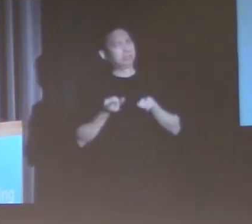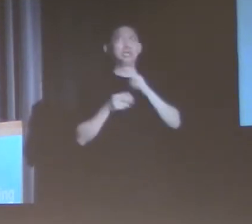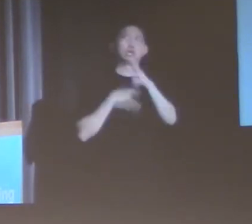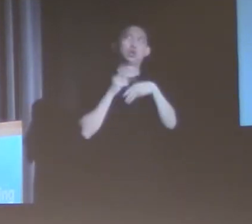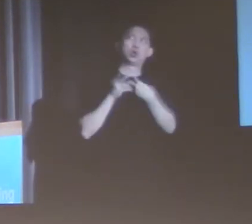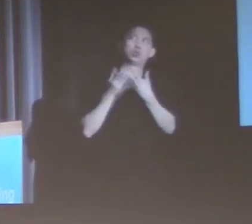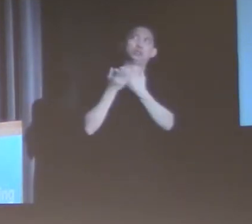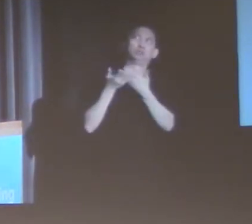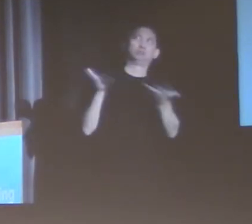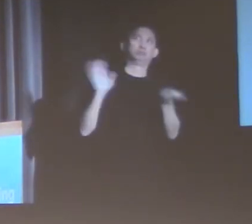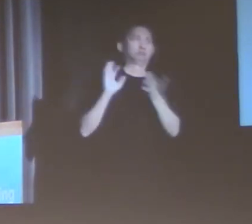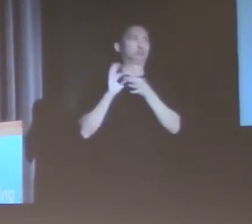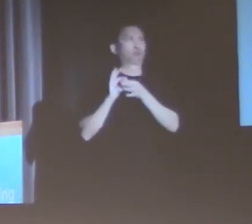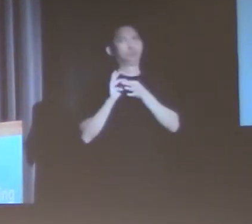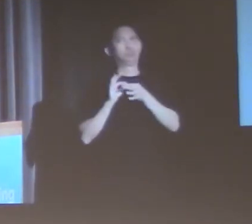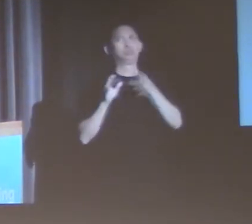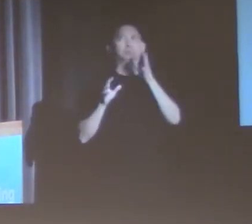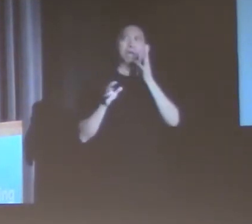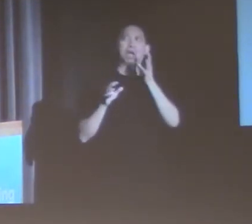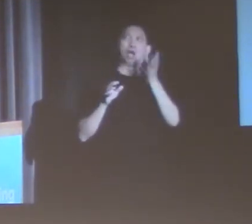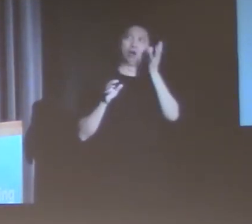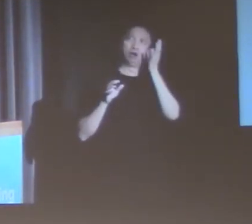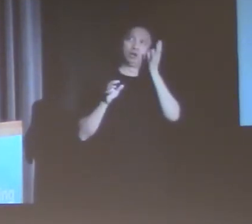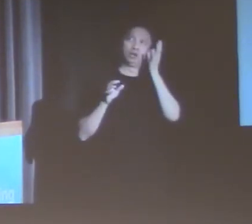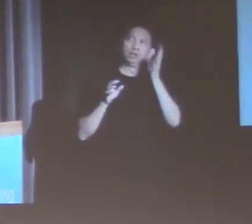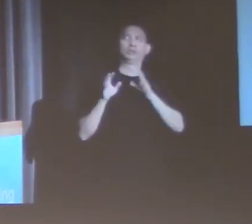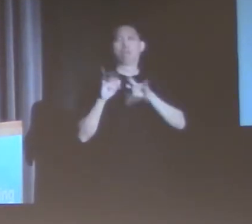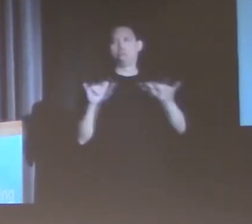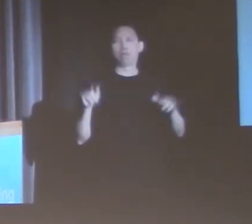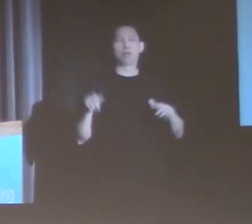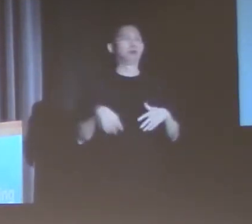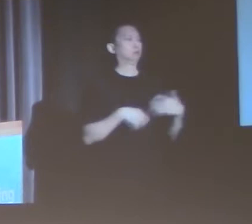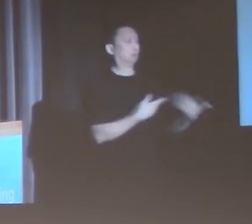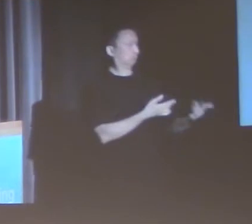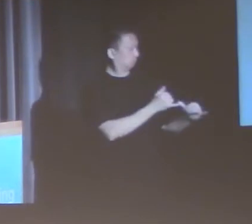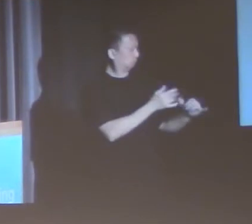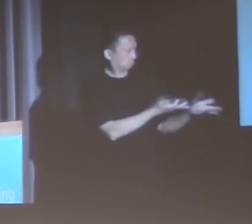anything, relationship, parents, they had this